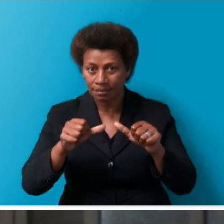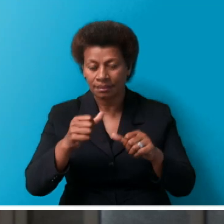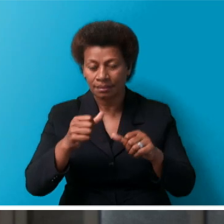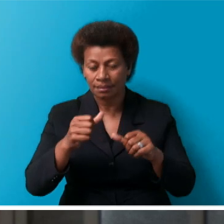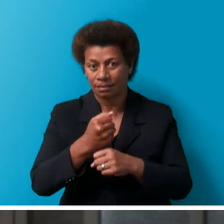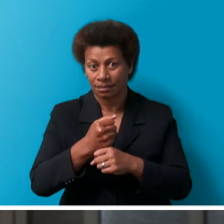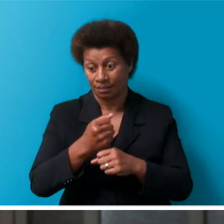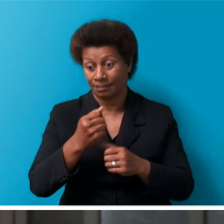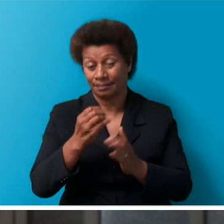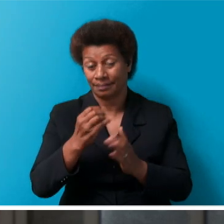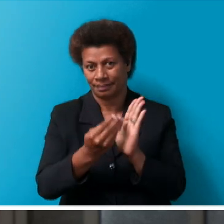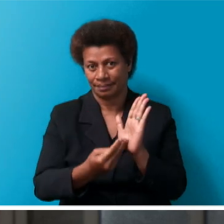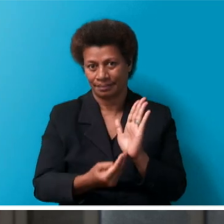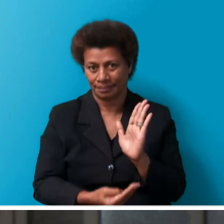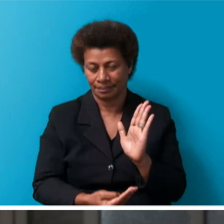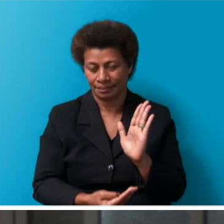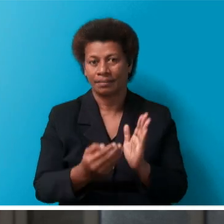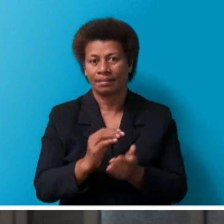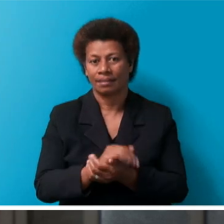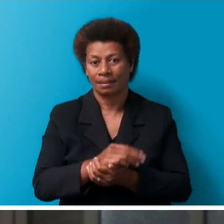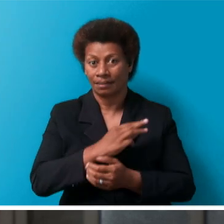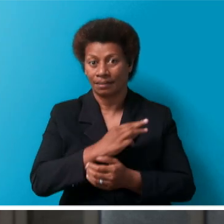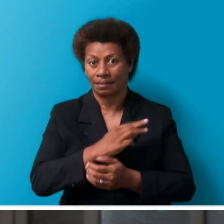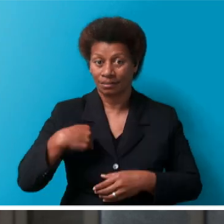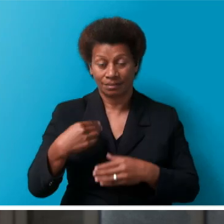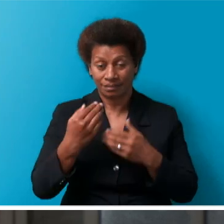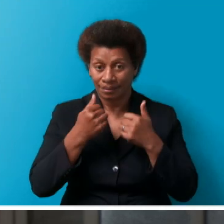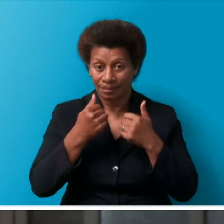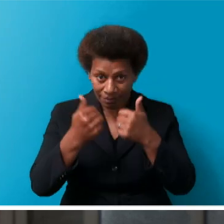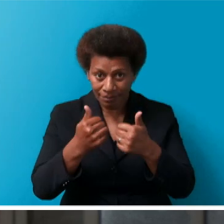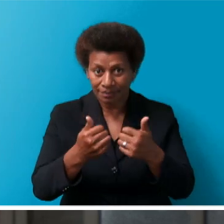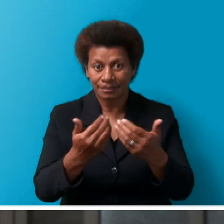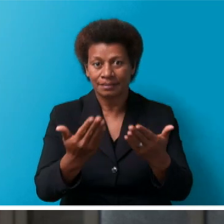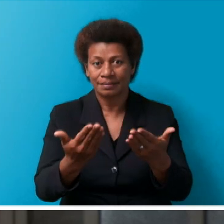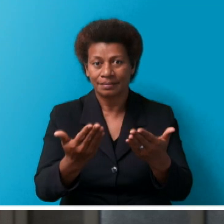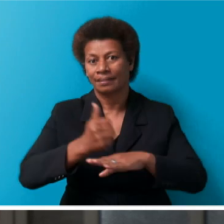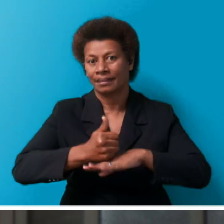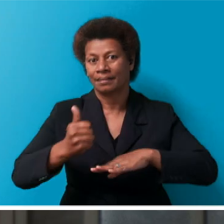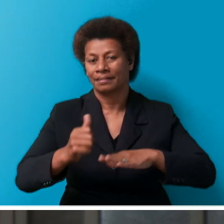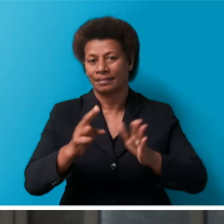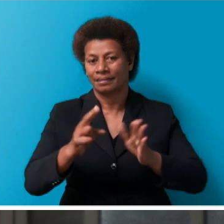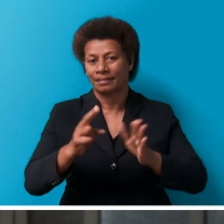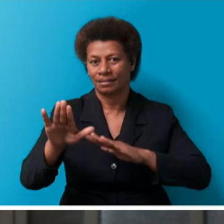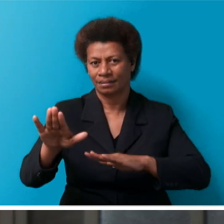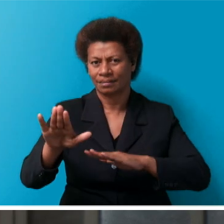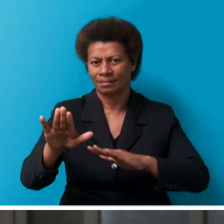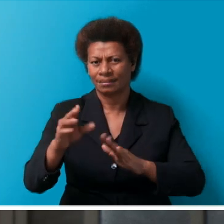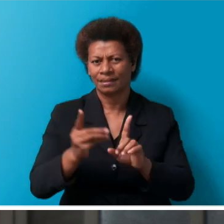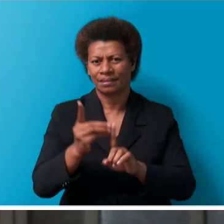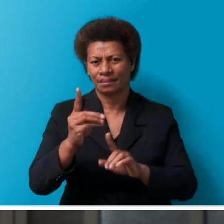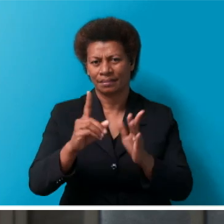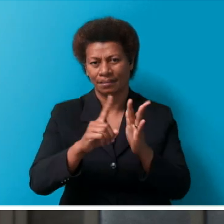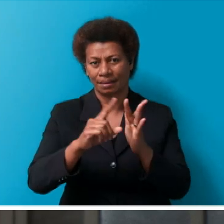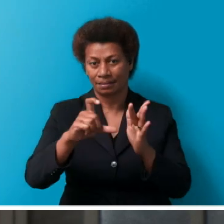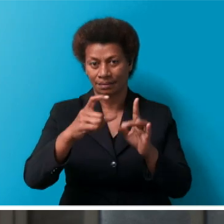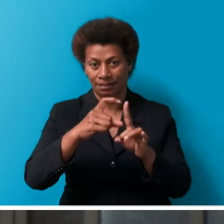budgeting. The ministry wishes to acknowledge the financial support from the Government of New Zealand with the design of ICD Phase 2. We're